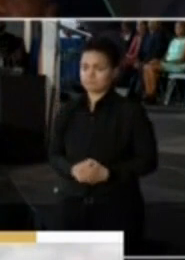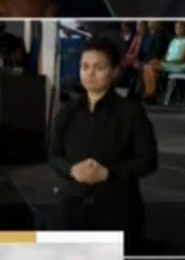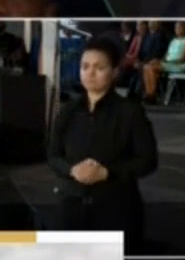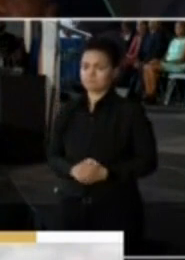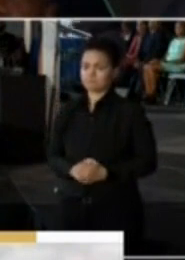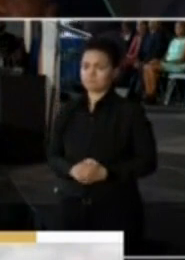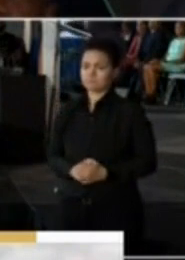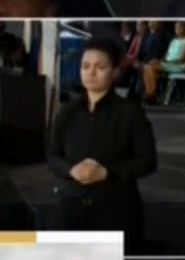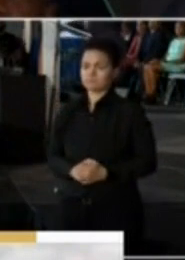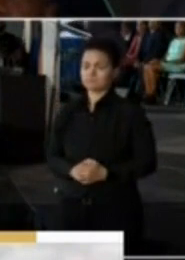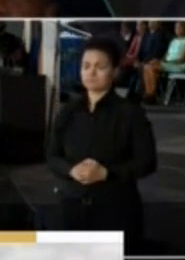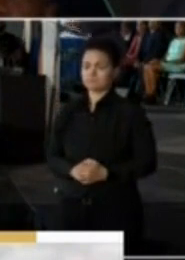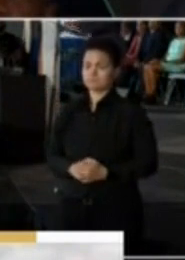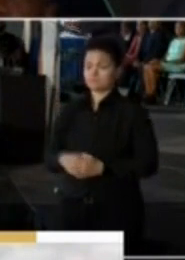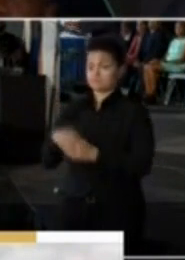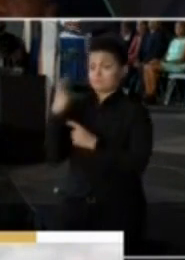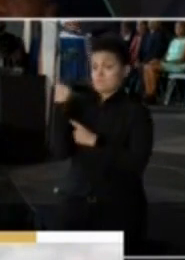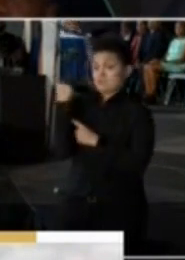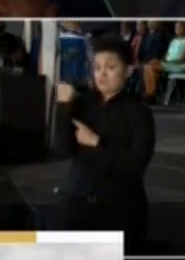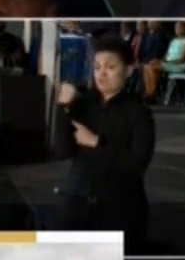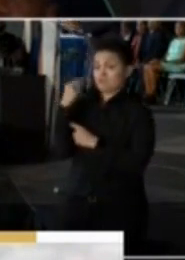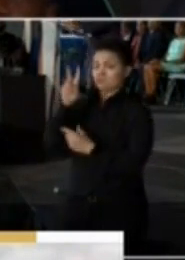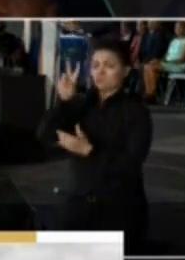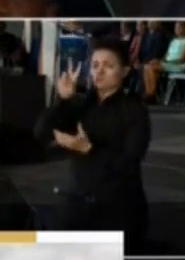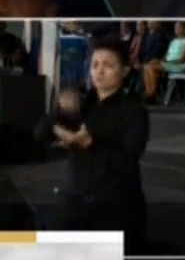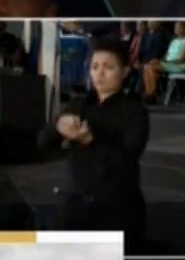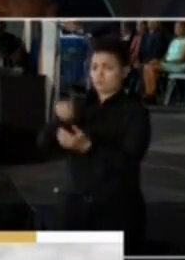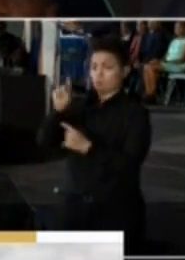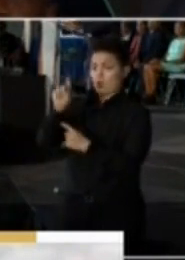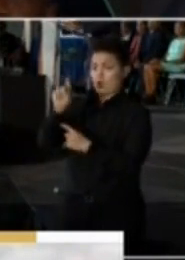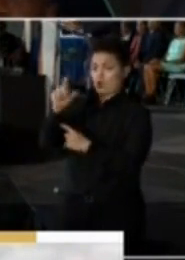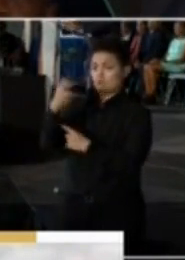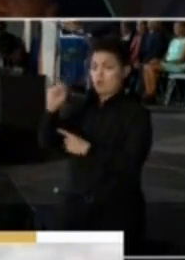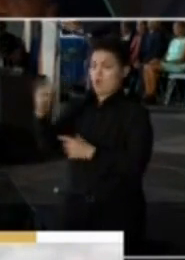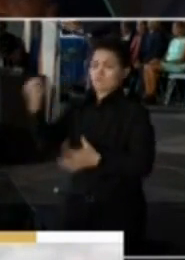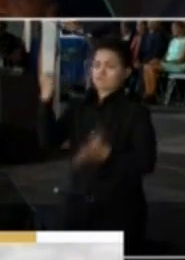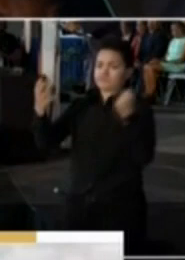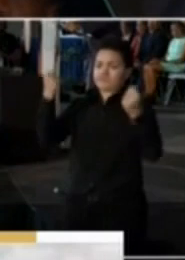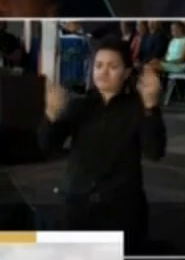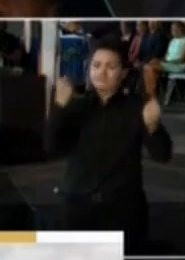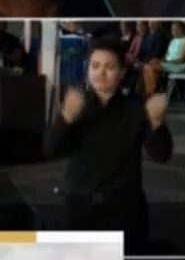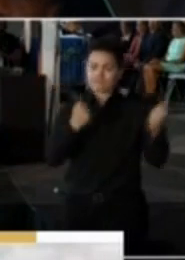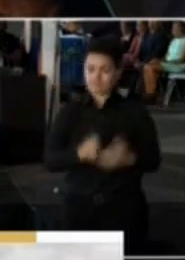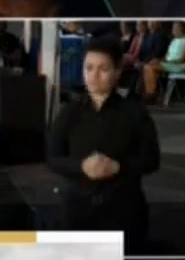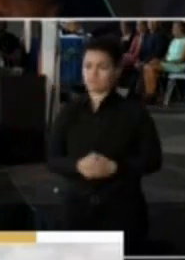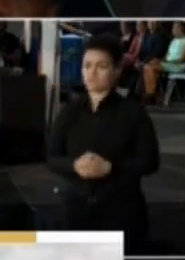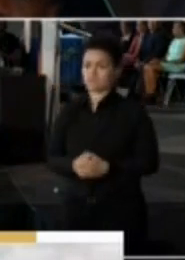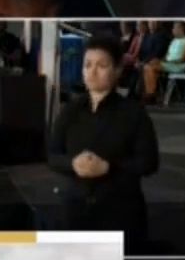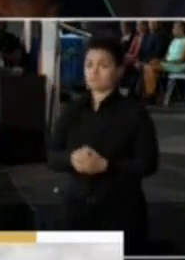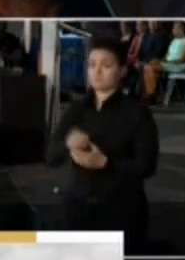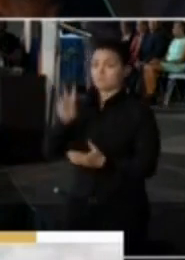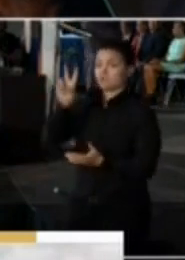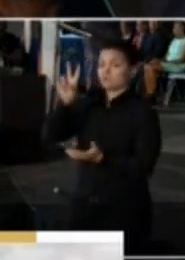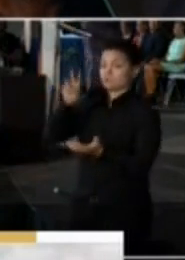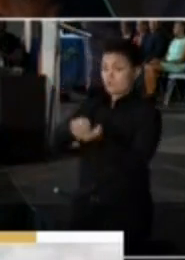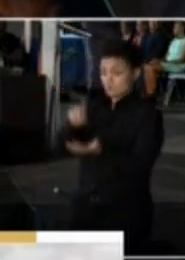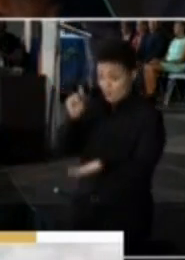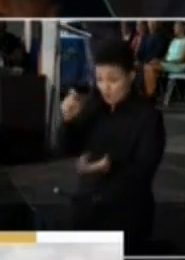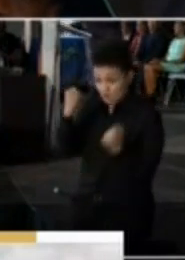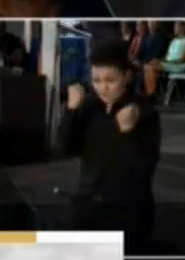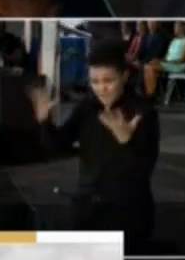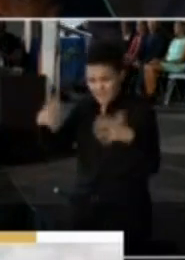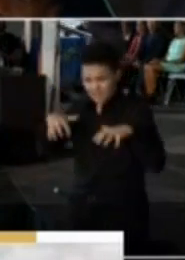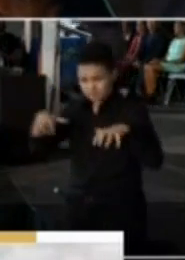2,100 guns off our streets last year. I want that to sink in with you. And more than 1,200